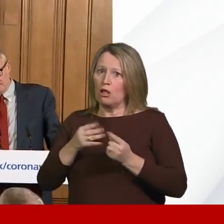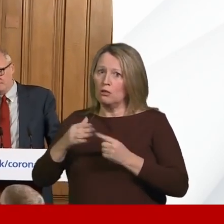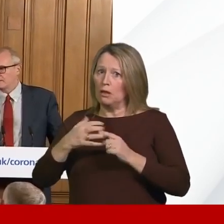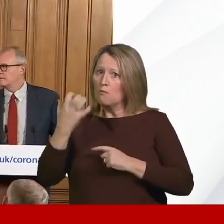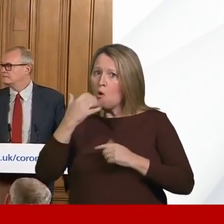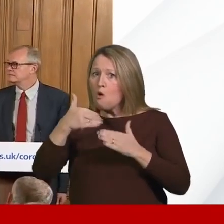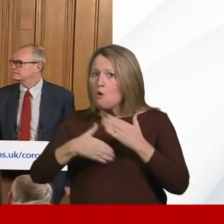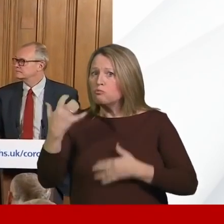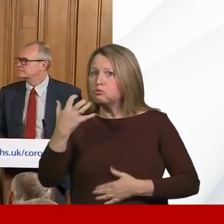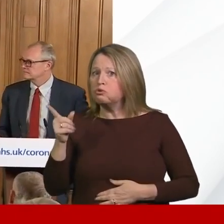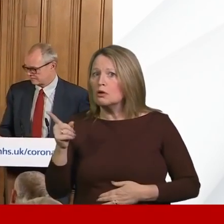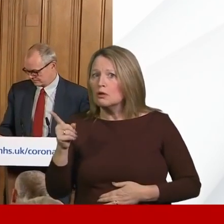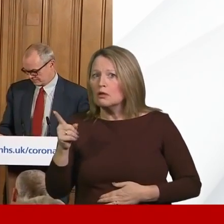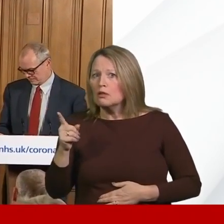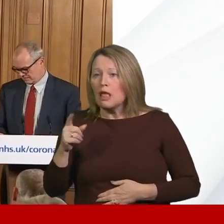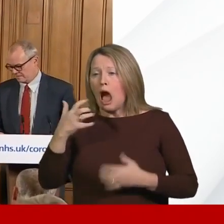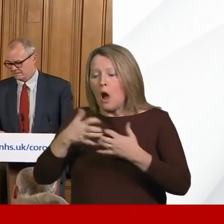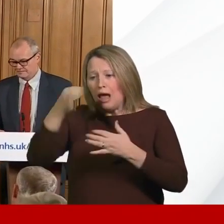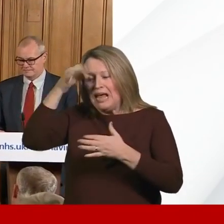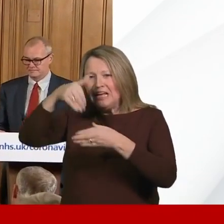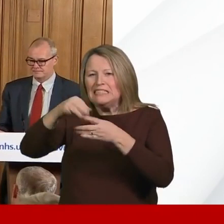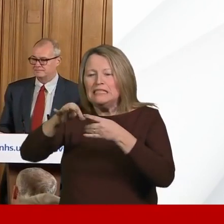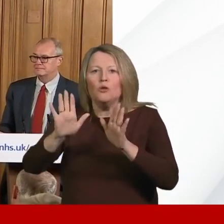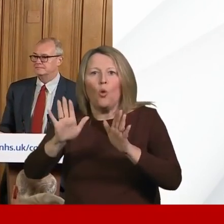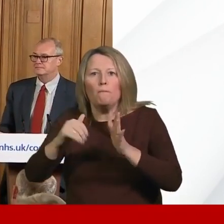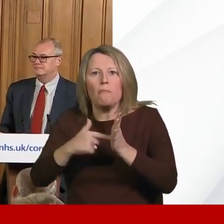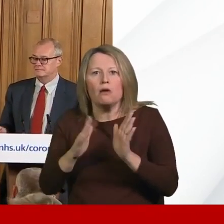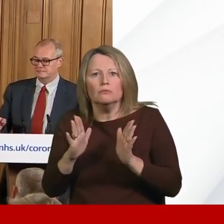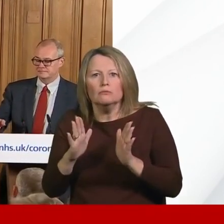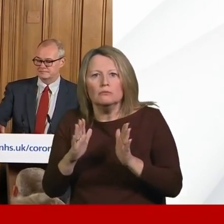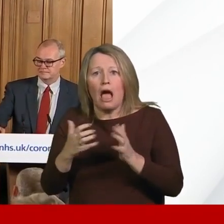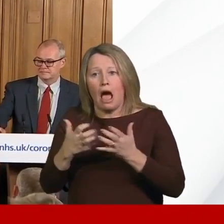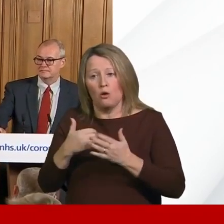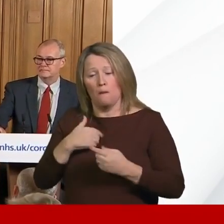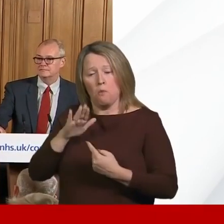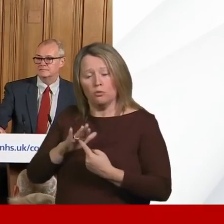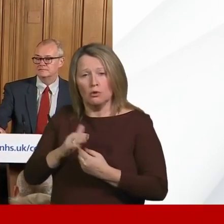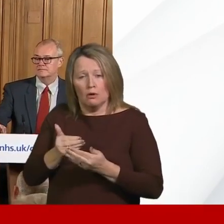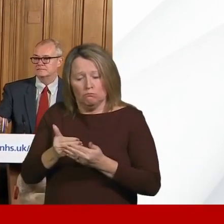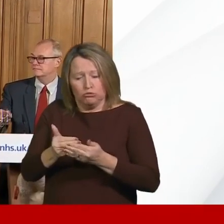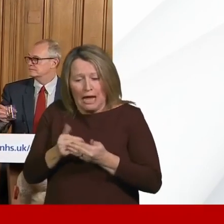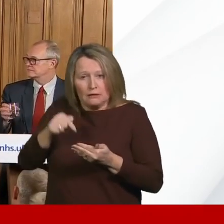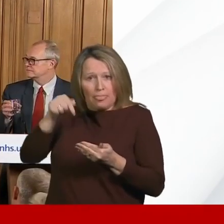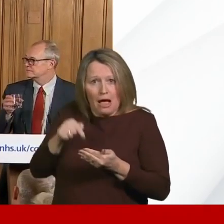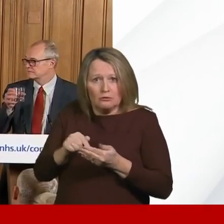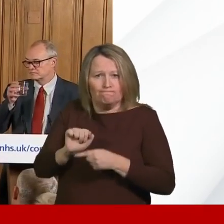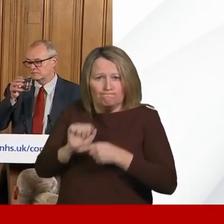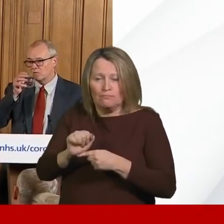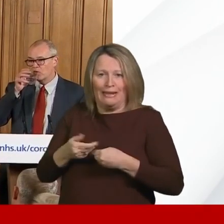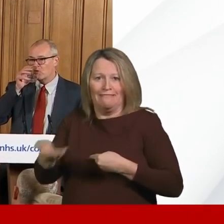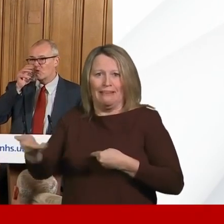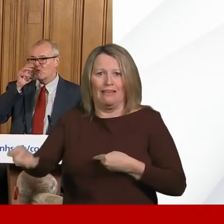add? Just to say that obviously the whole approach is to reduce the social contact throughout society, and we have taken the measures